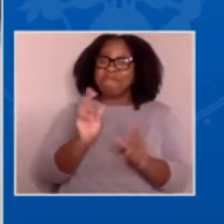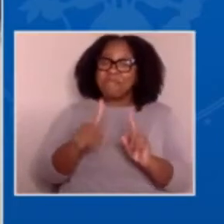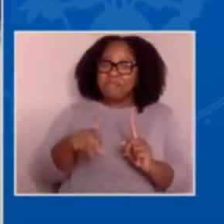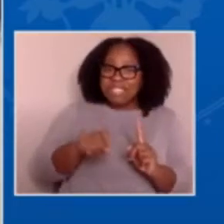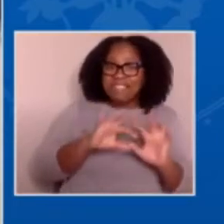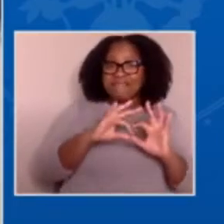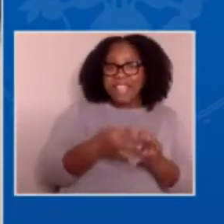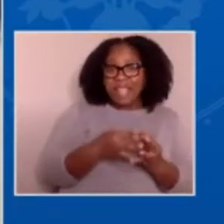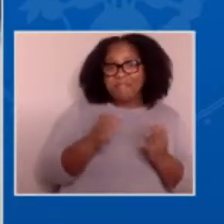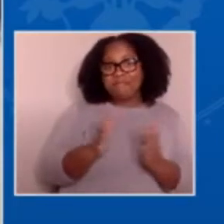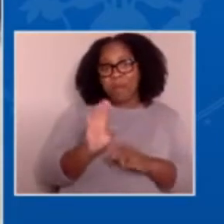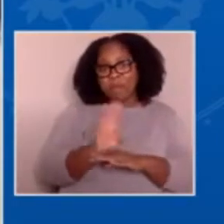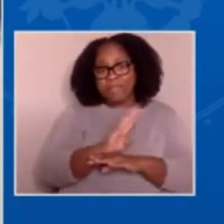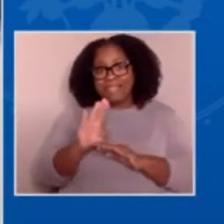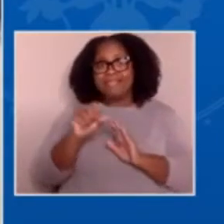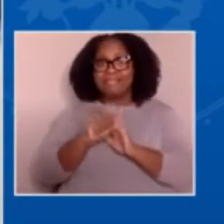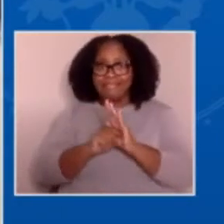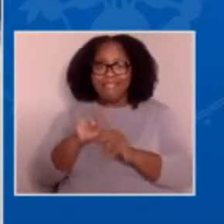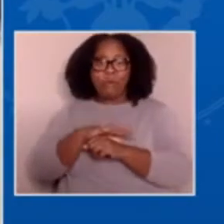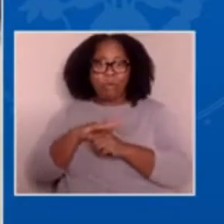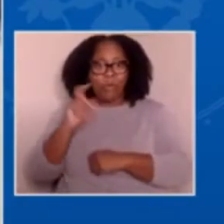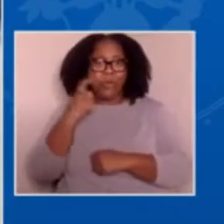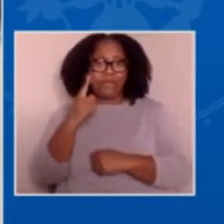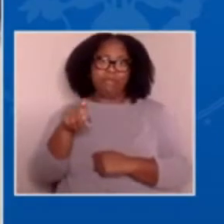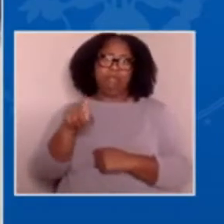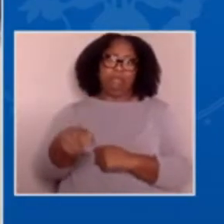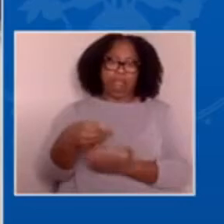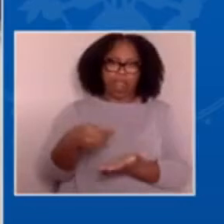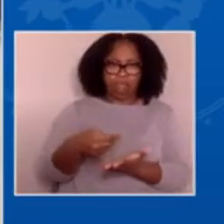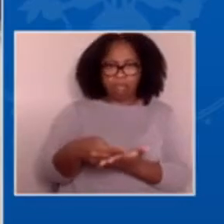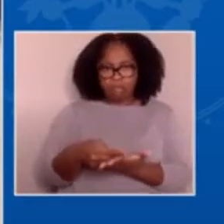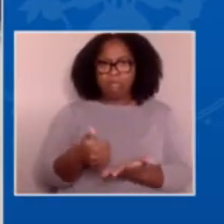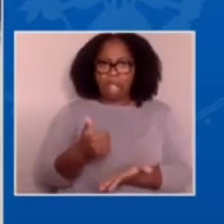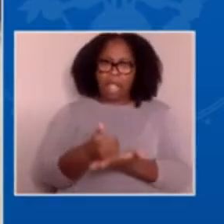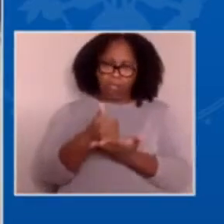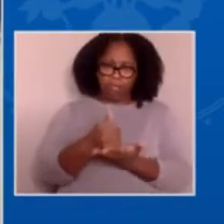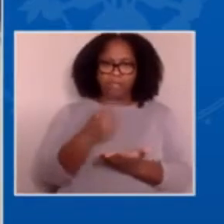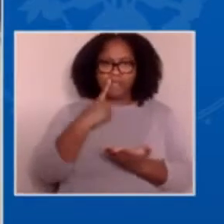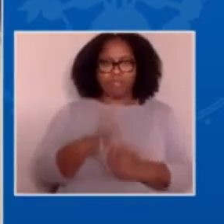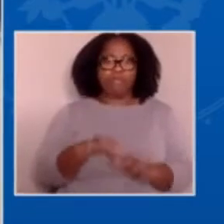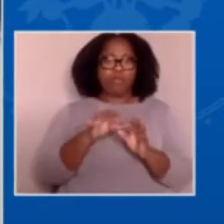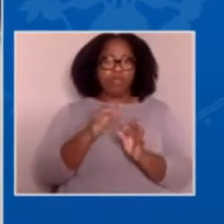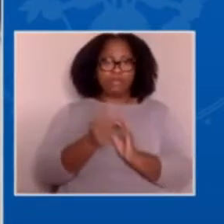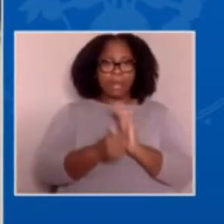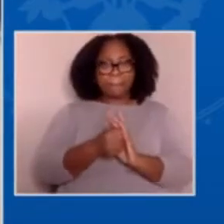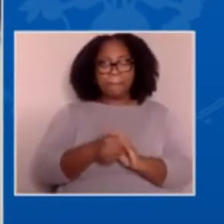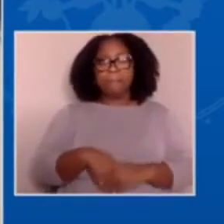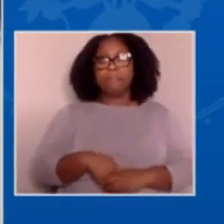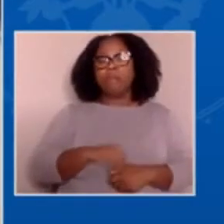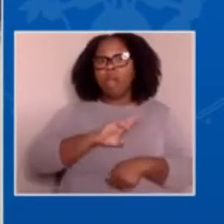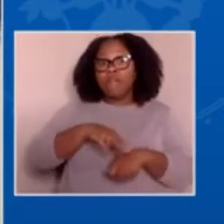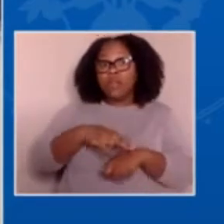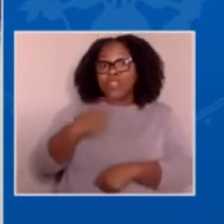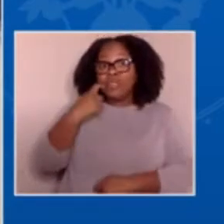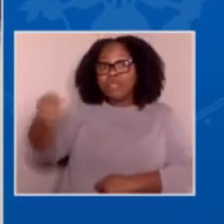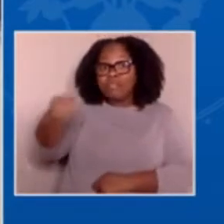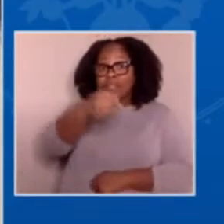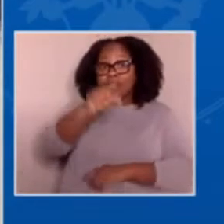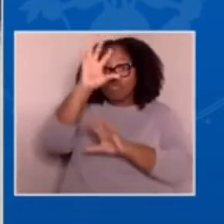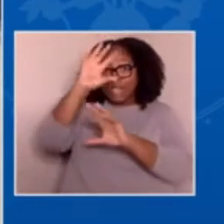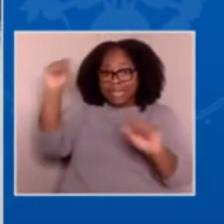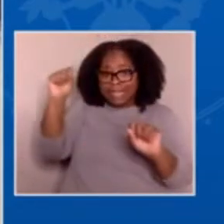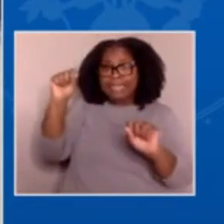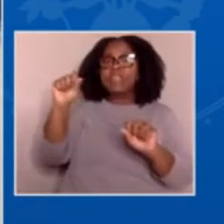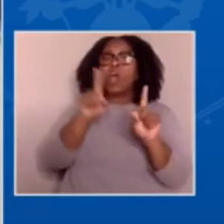and state and local governments need uh at this uh critical point in time uh of course the president-elect um and he also